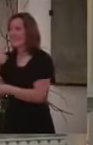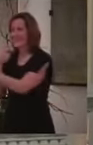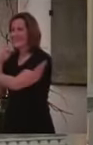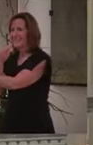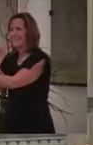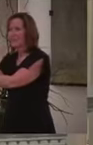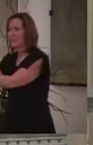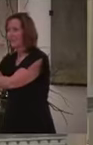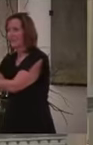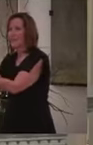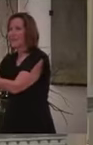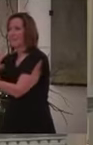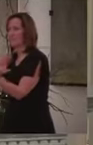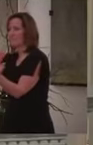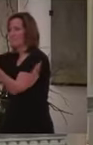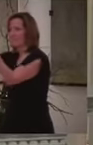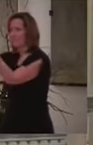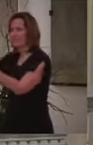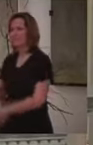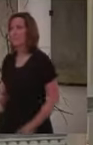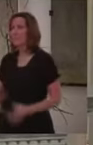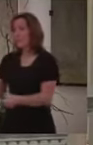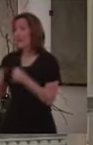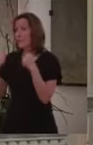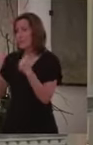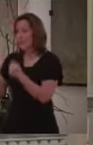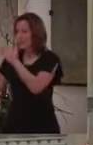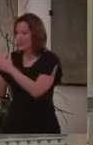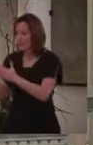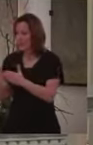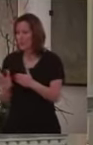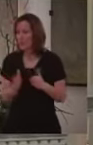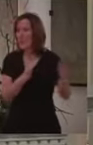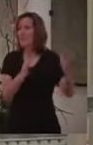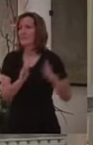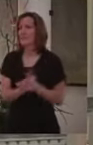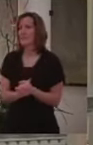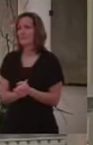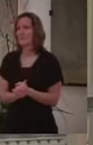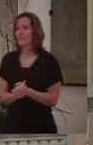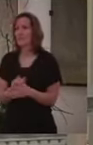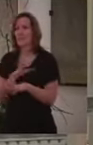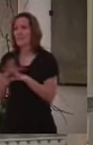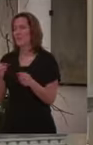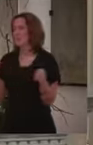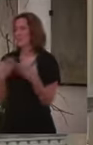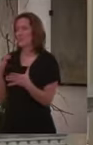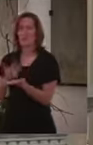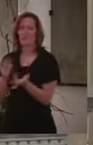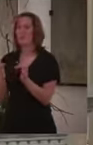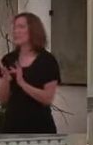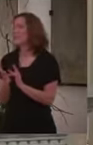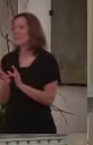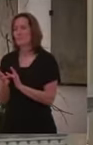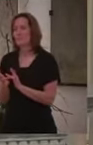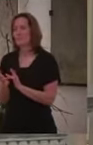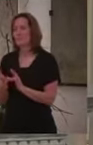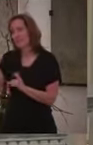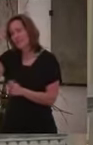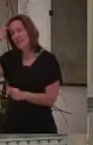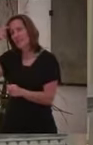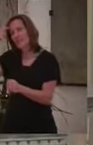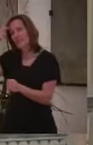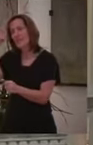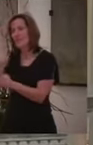fox that. The powers, the plans, the politics of the day don't intimidate him in the least, because